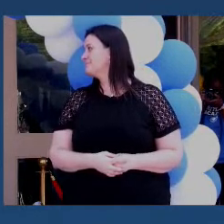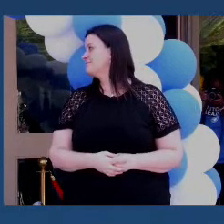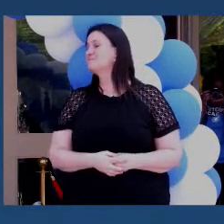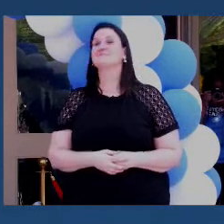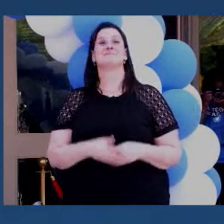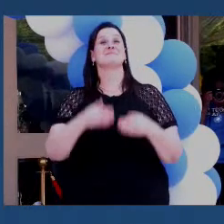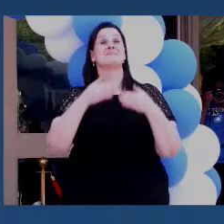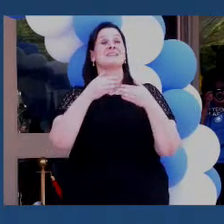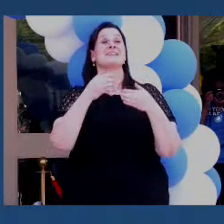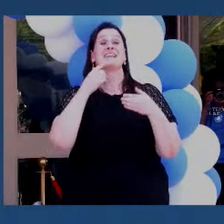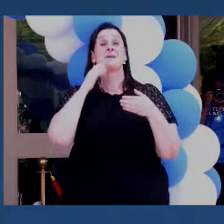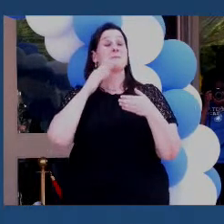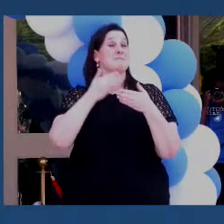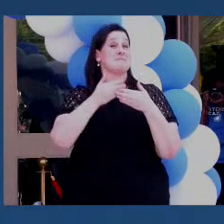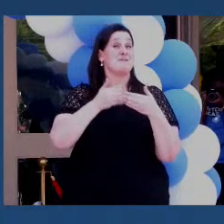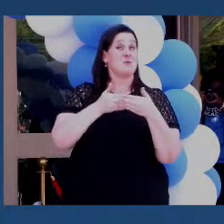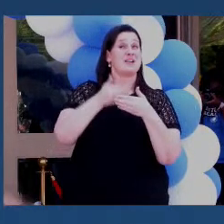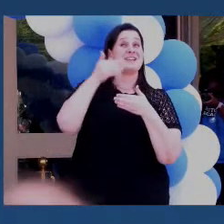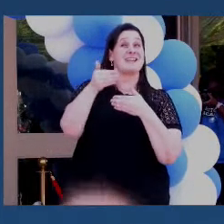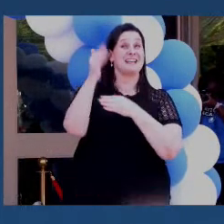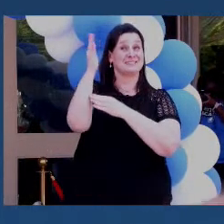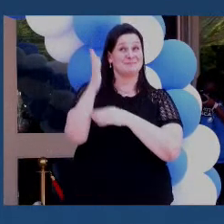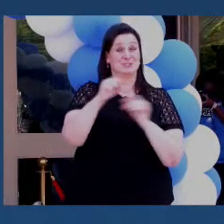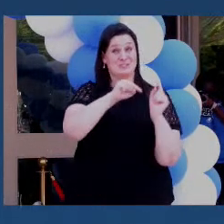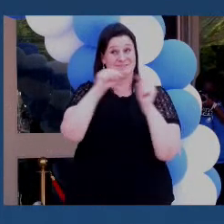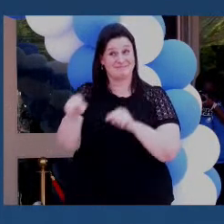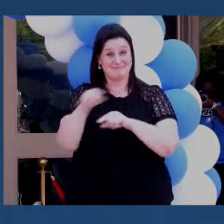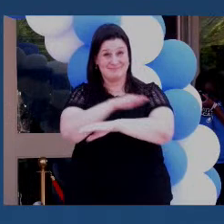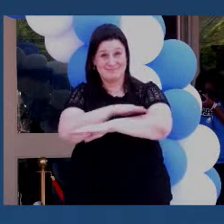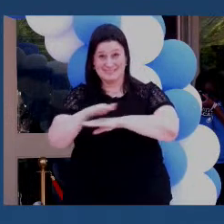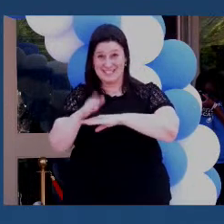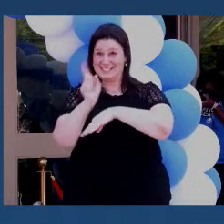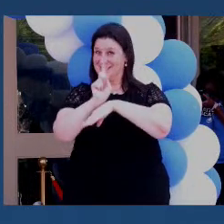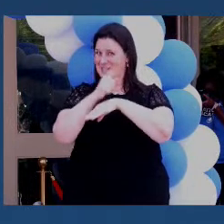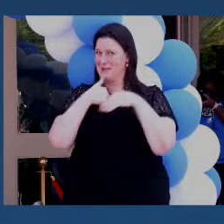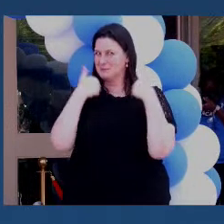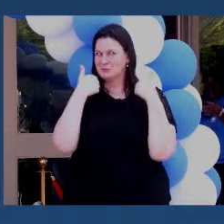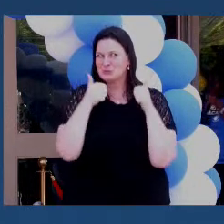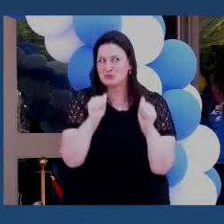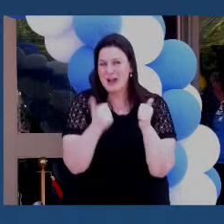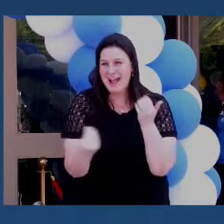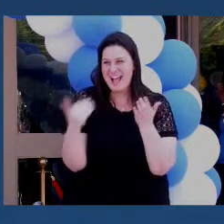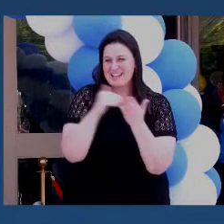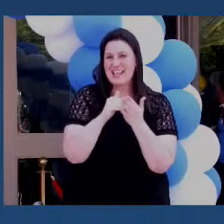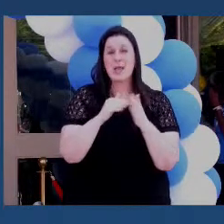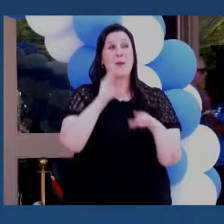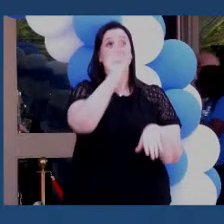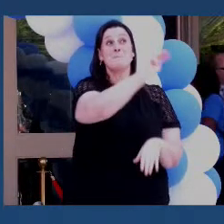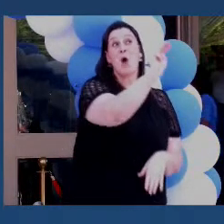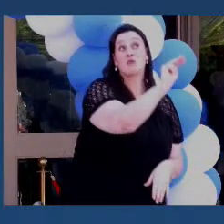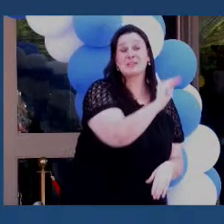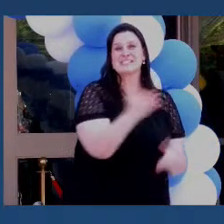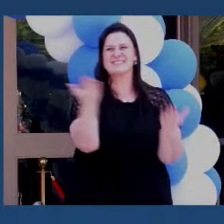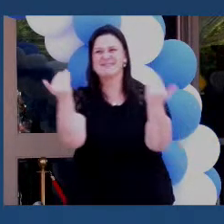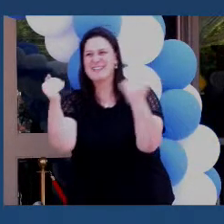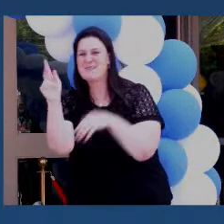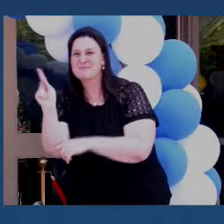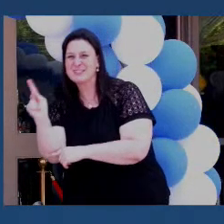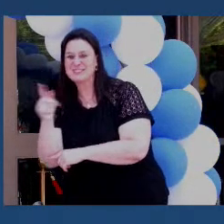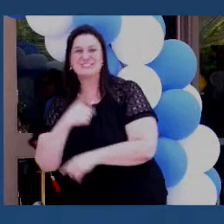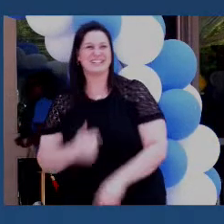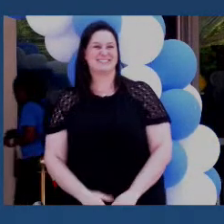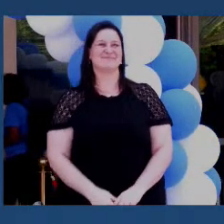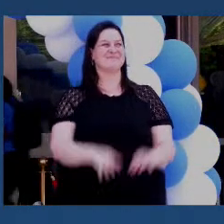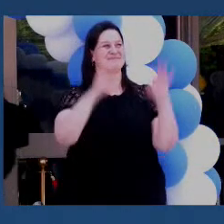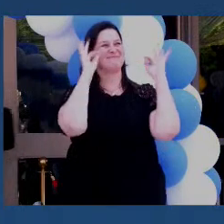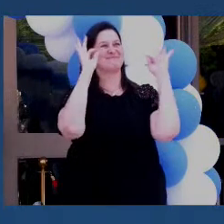Before this next speaker comes to the stage, this is an opportunity for me to try what I said earlier. Maurice!